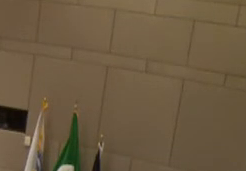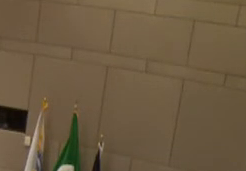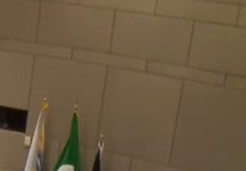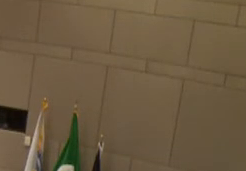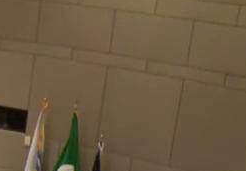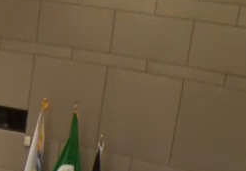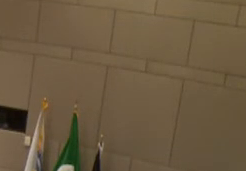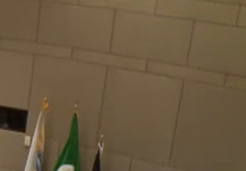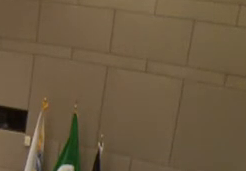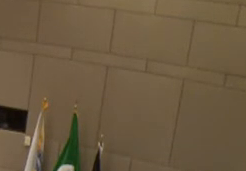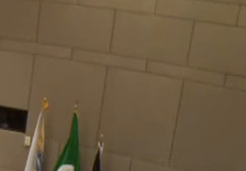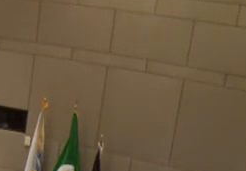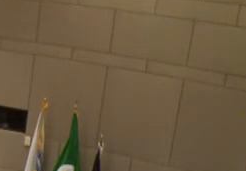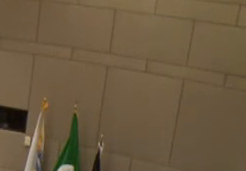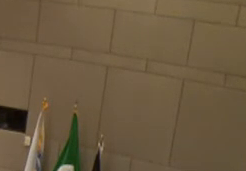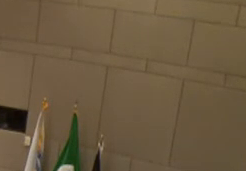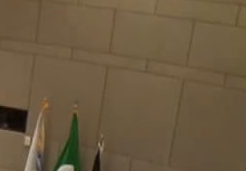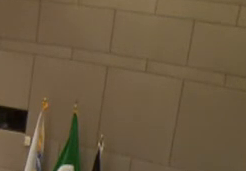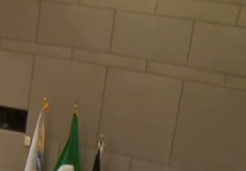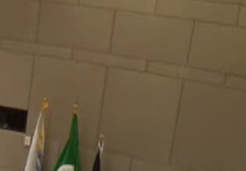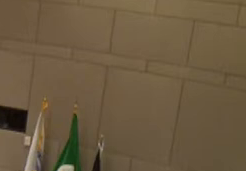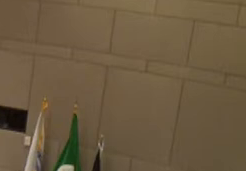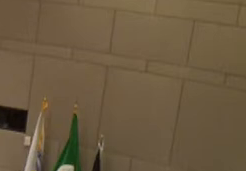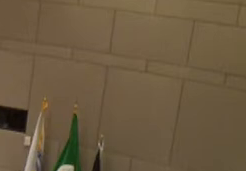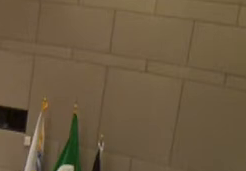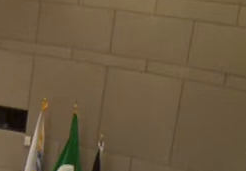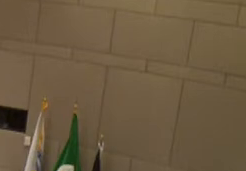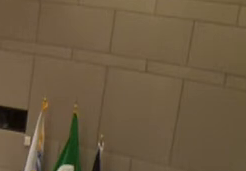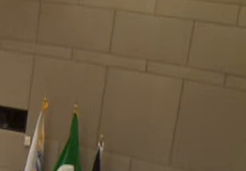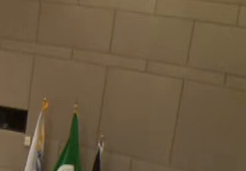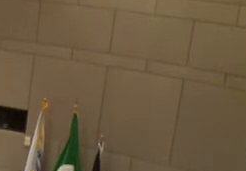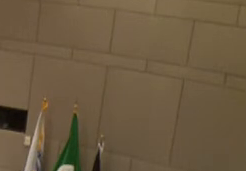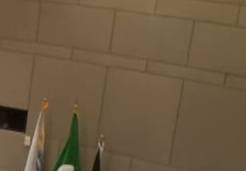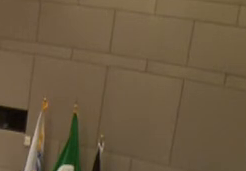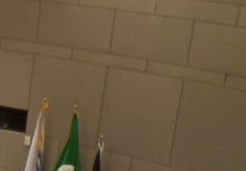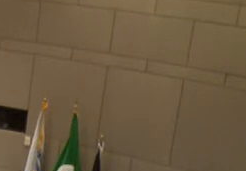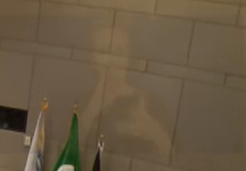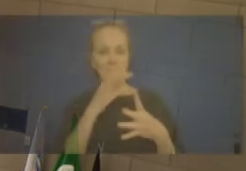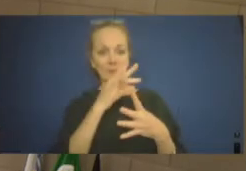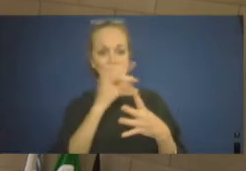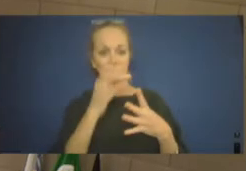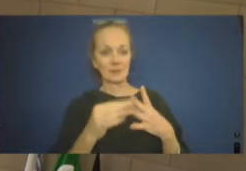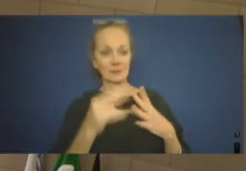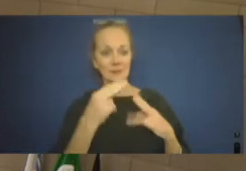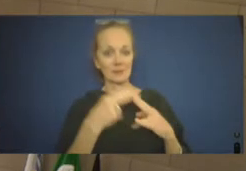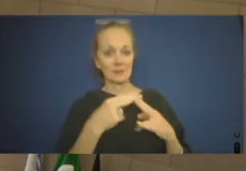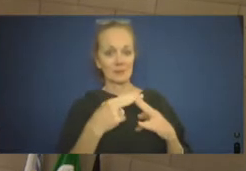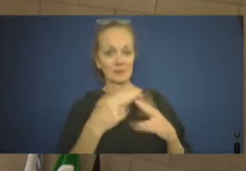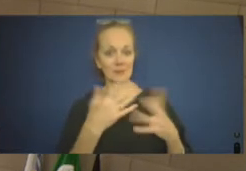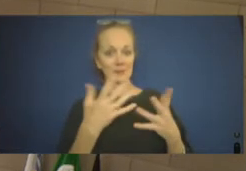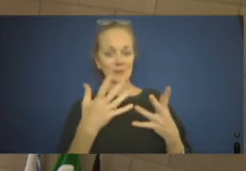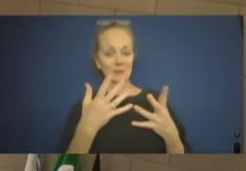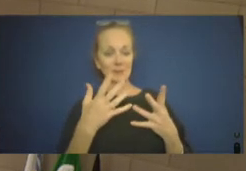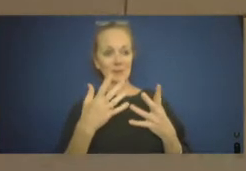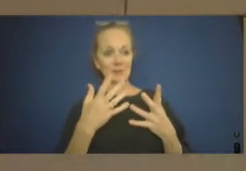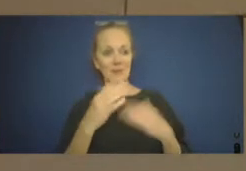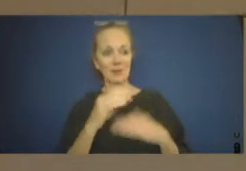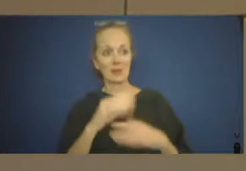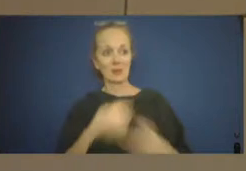So there were some specific options that were named by the